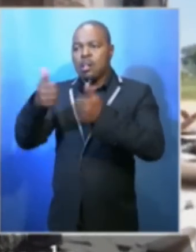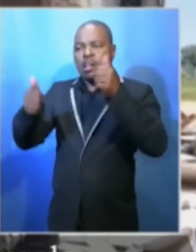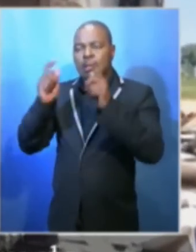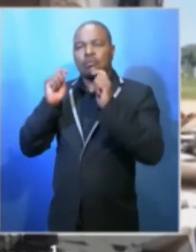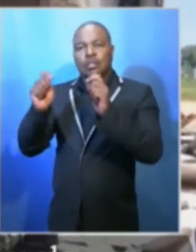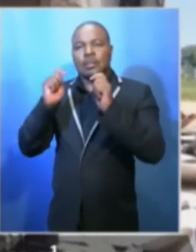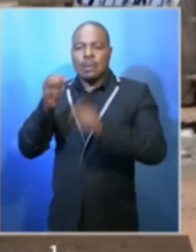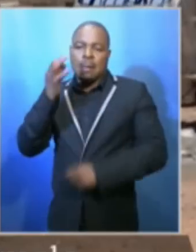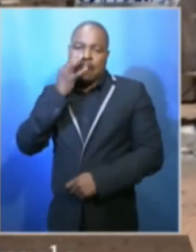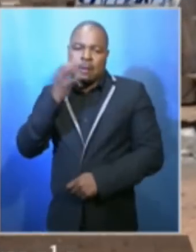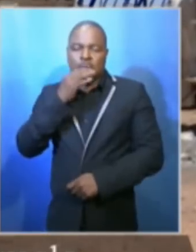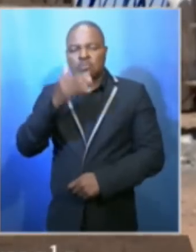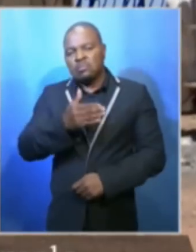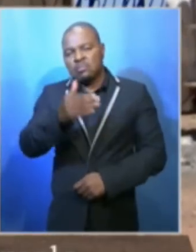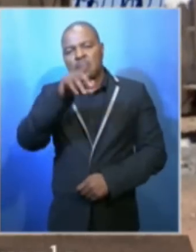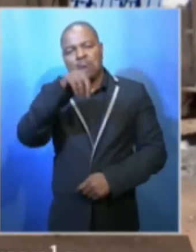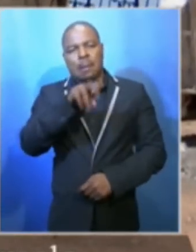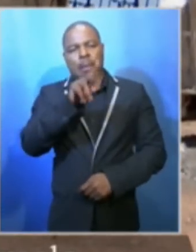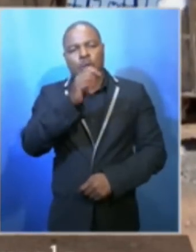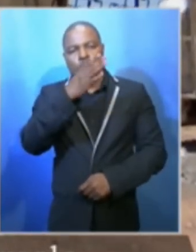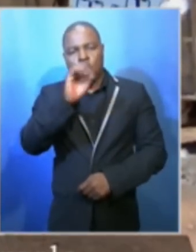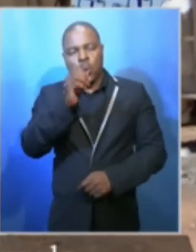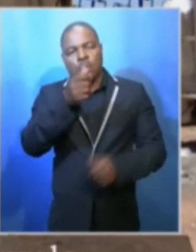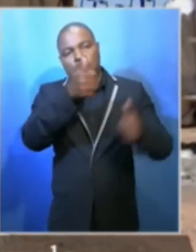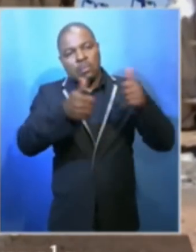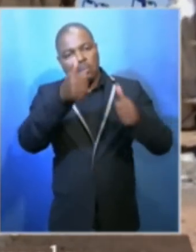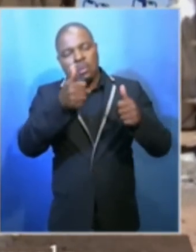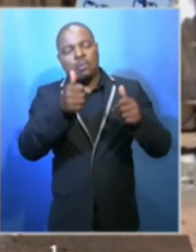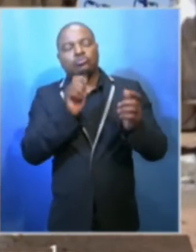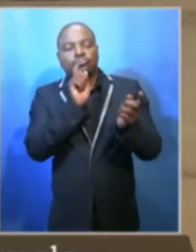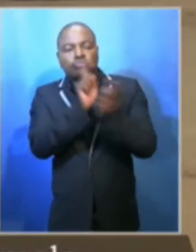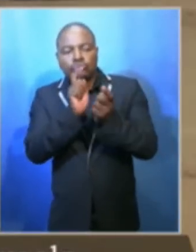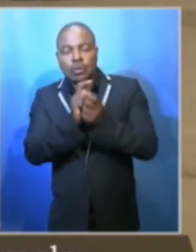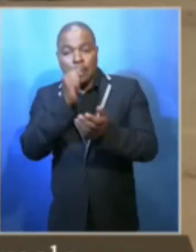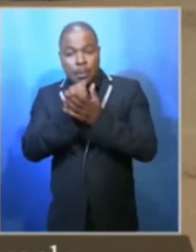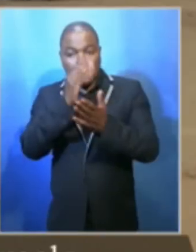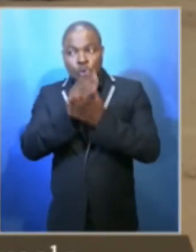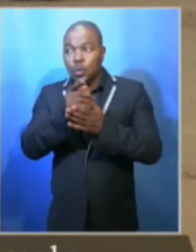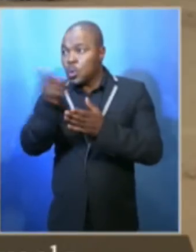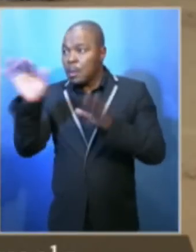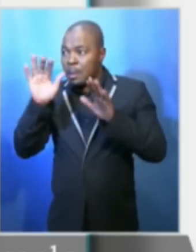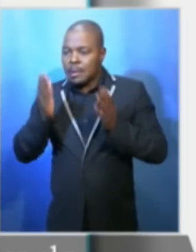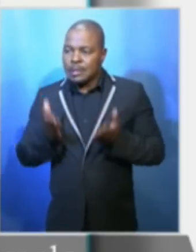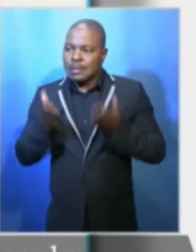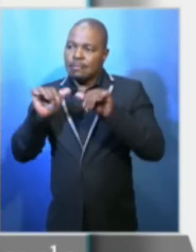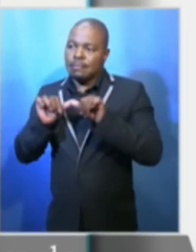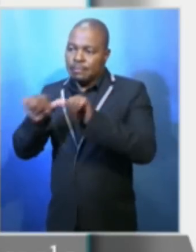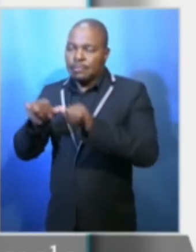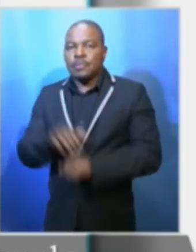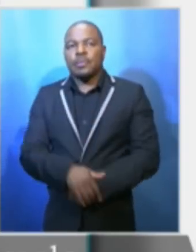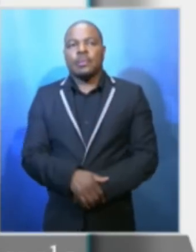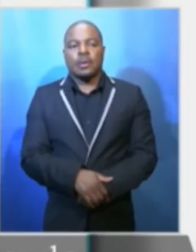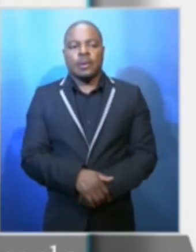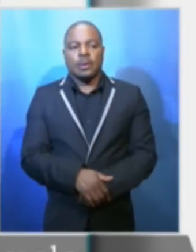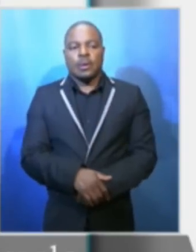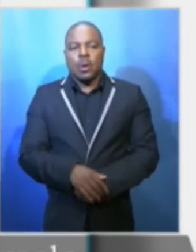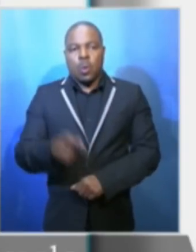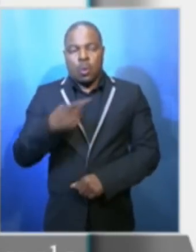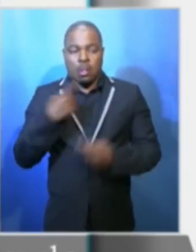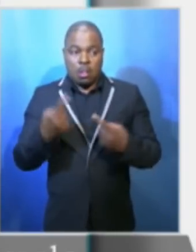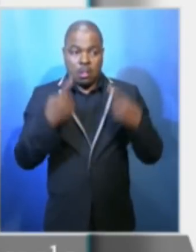le botsamaisi ba Patco go netefatsa gore bapagami ba bona ditirelo. I will visit the depots and meet with the